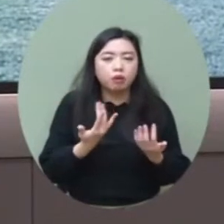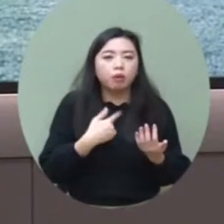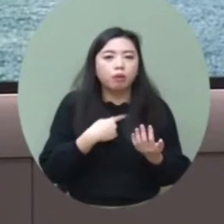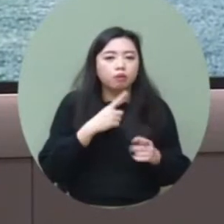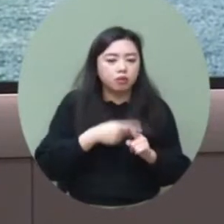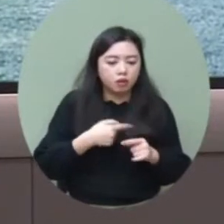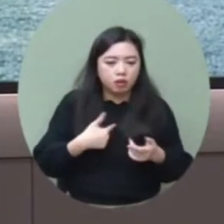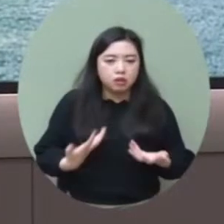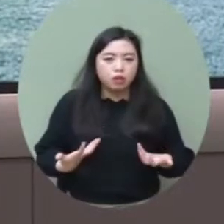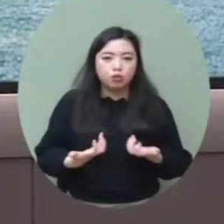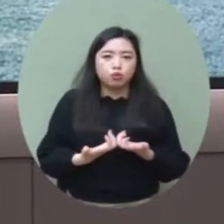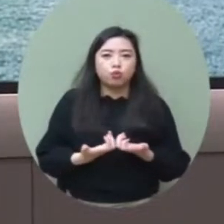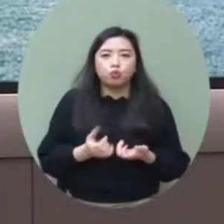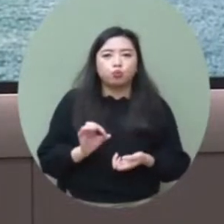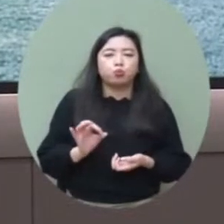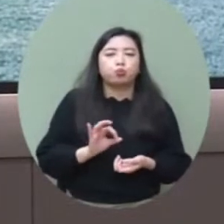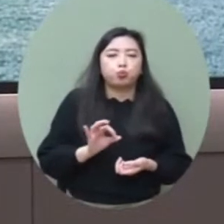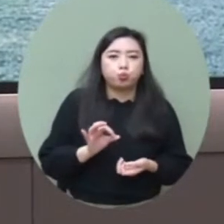hospitals.